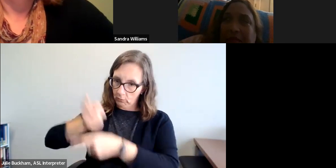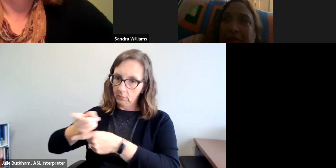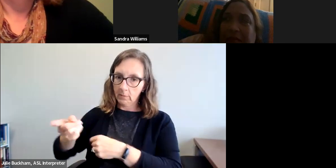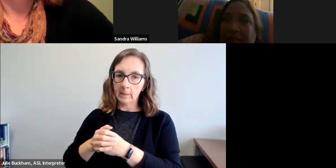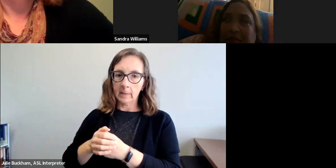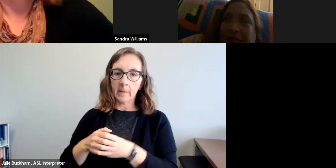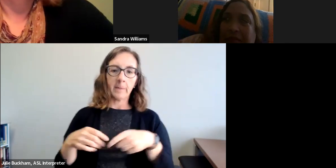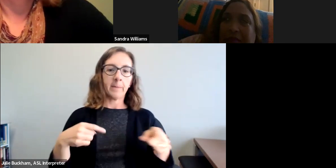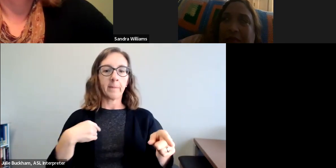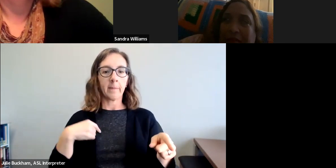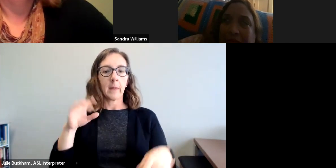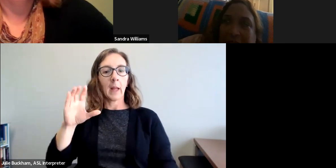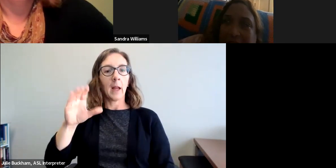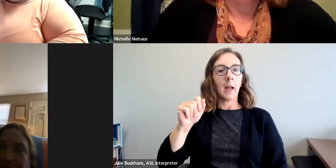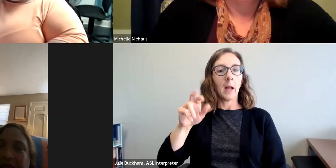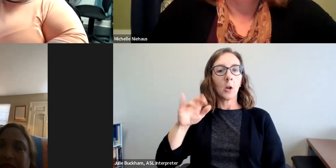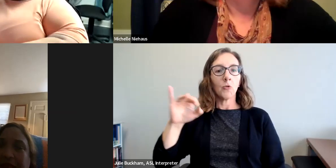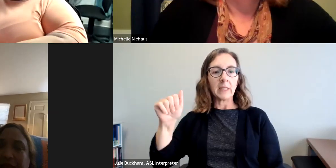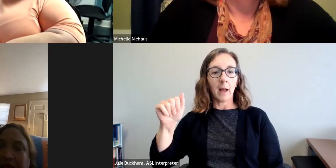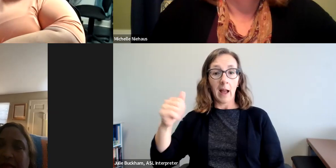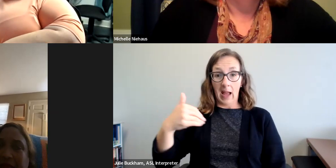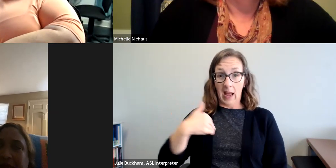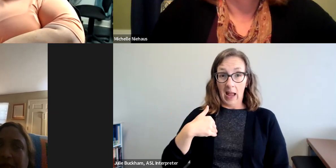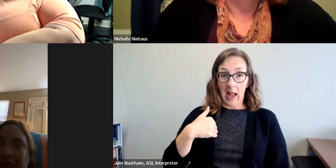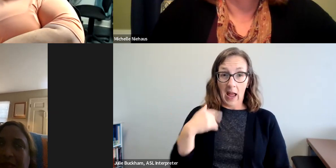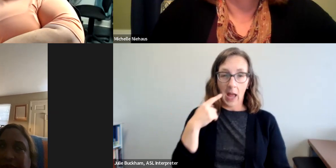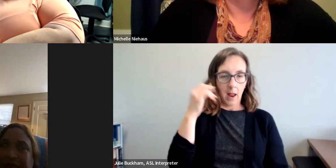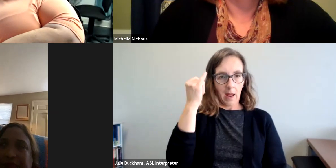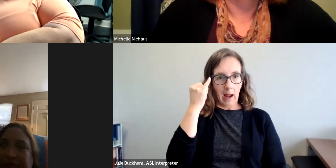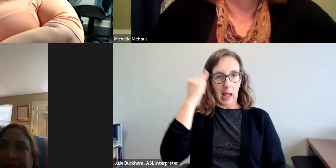This is Carissa. I just had an idea.